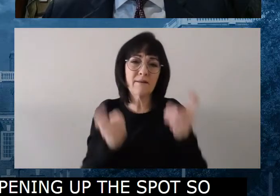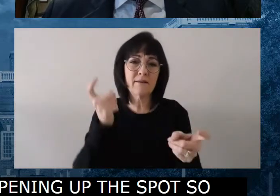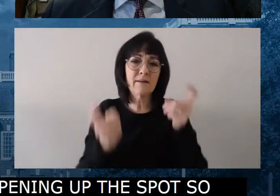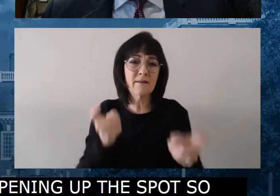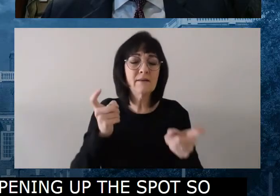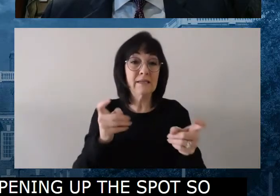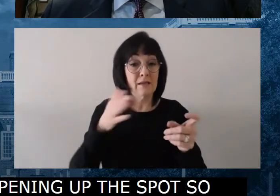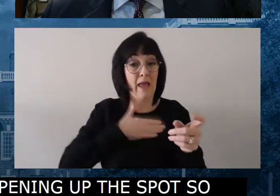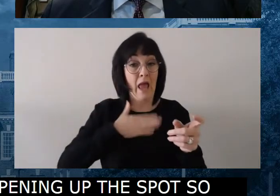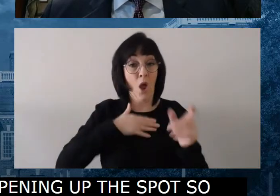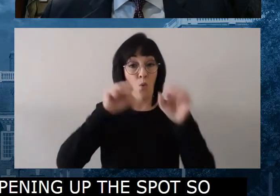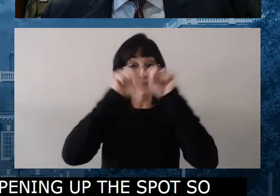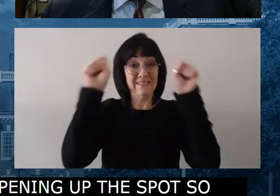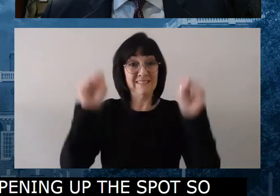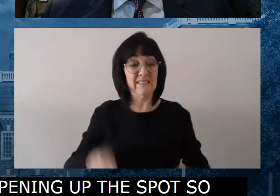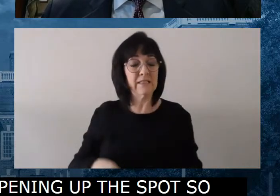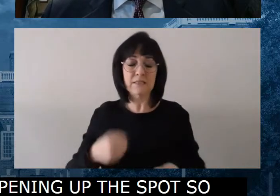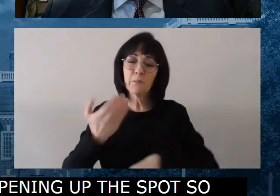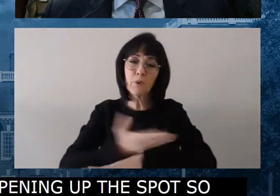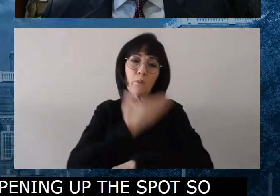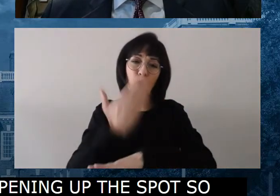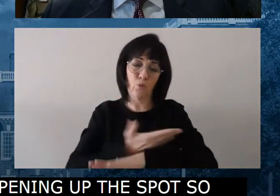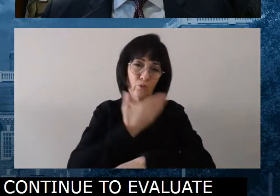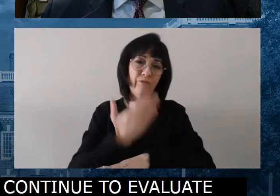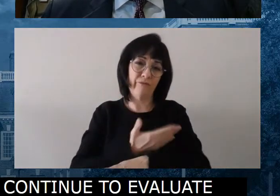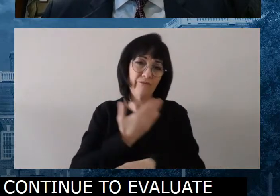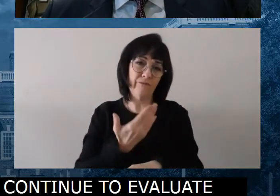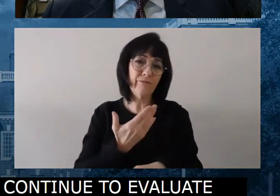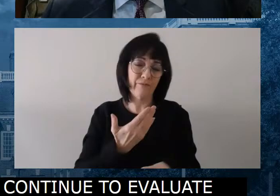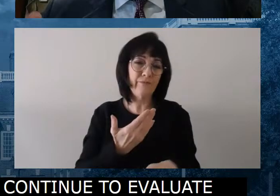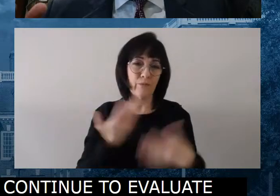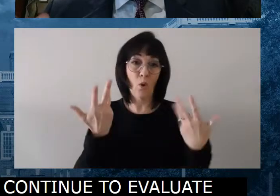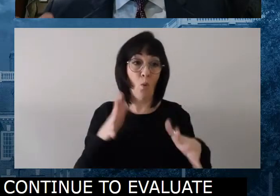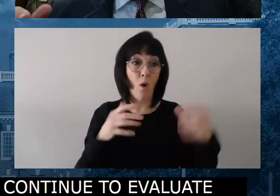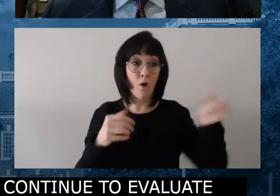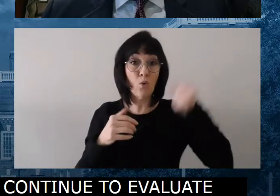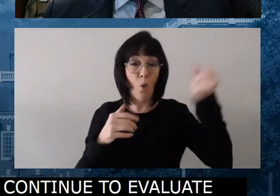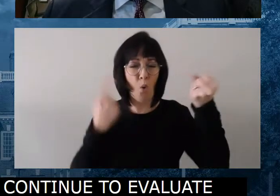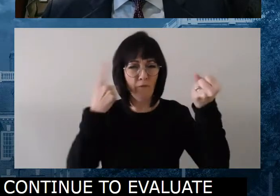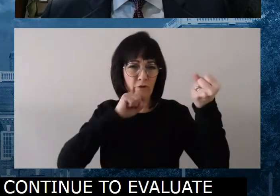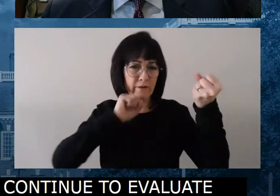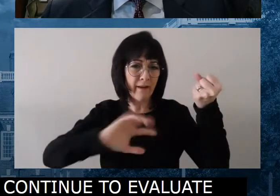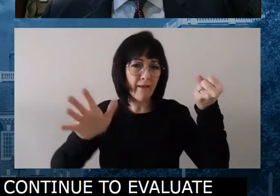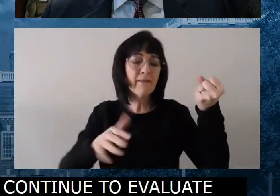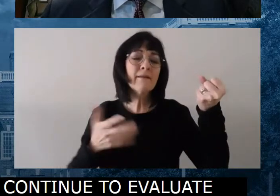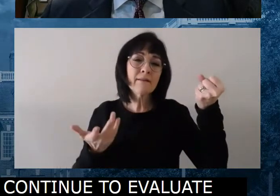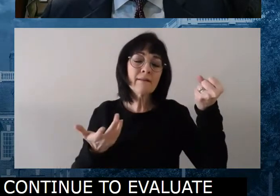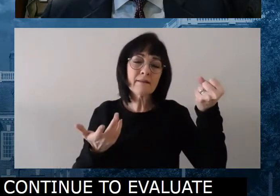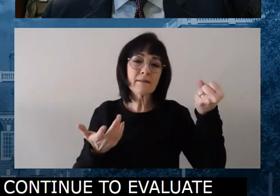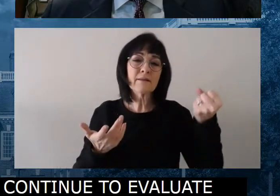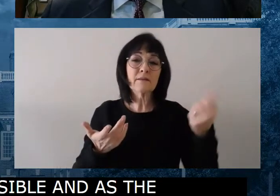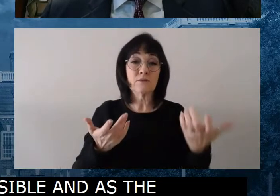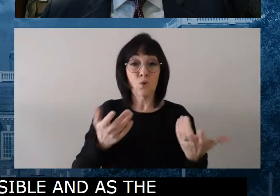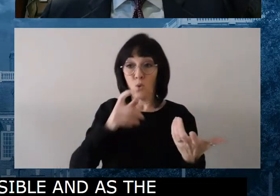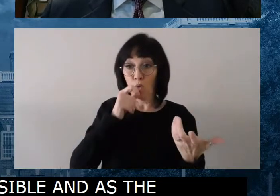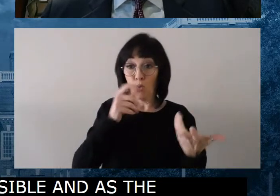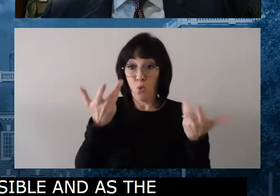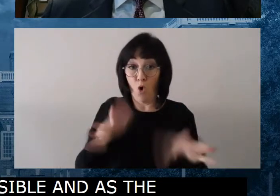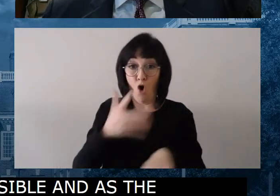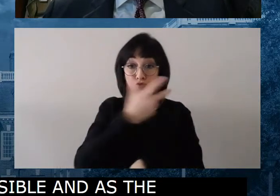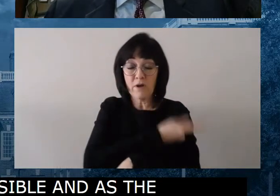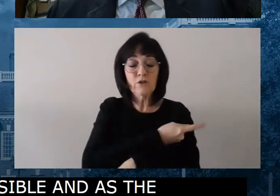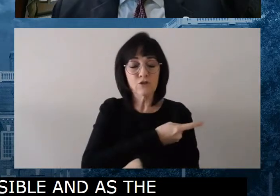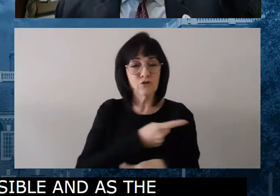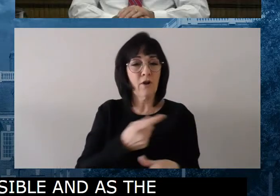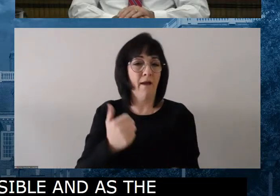as possible. And as the governor said, as fair as well, as we make sure we identify those that need the vaccine the most. So Governor, that's it,